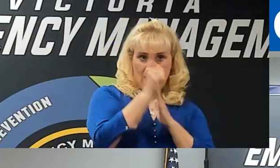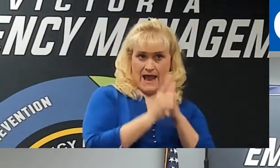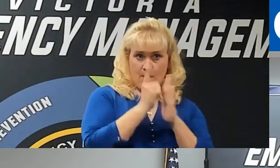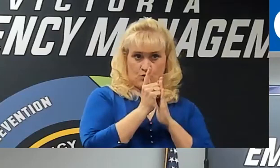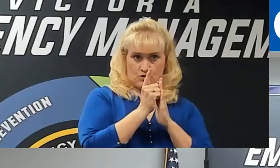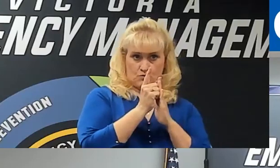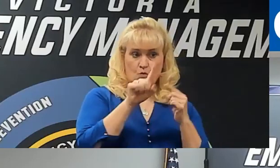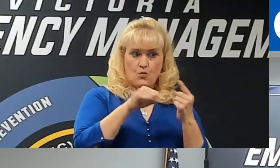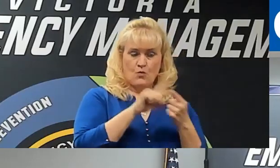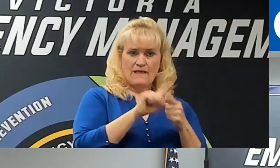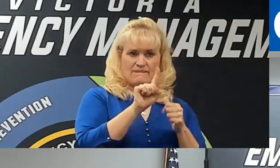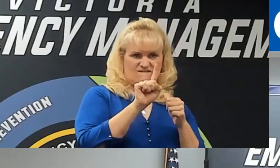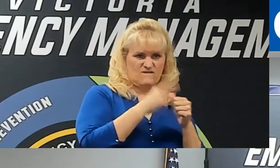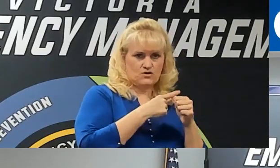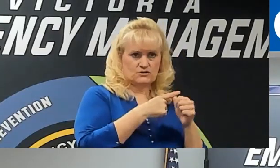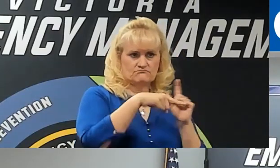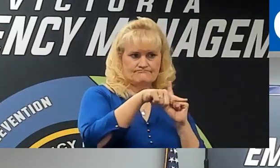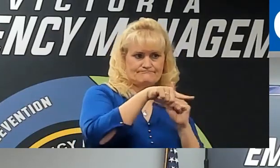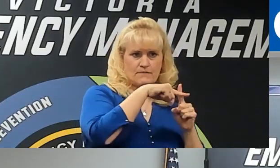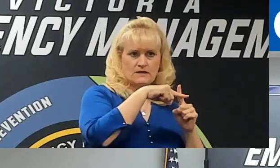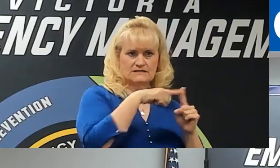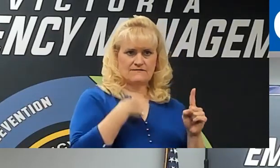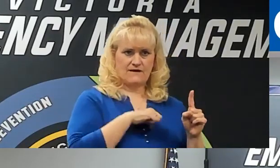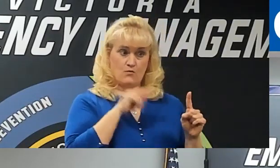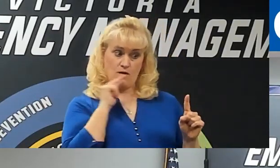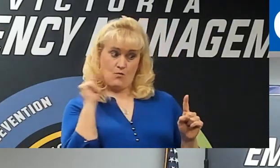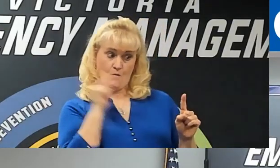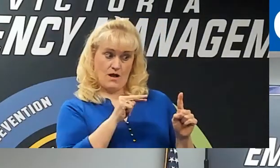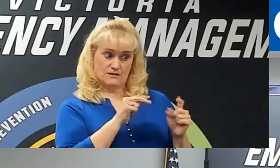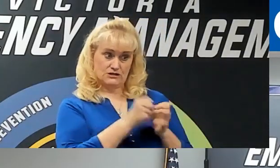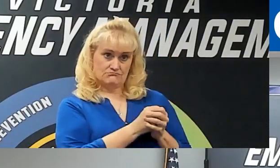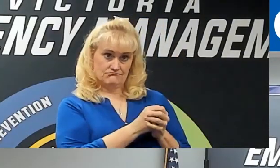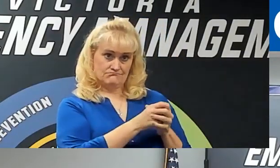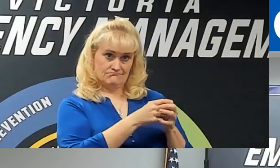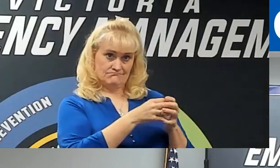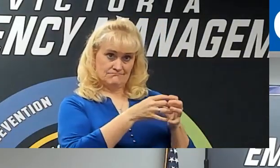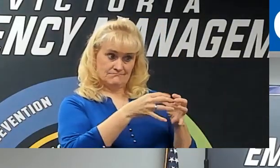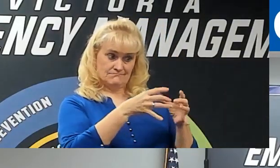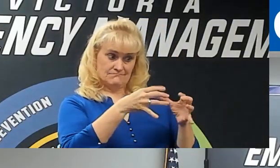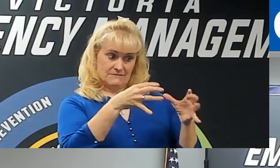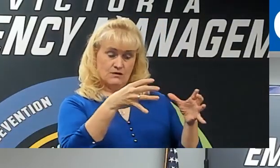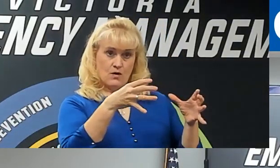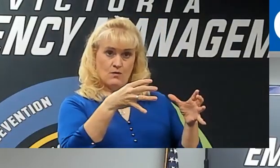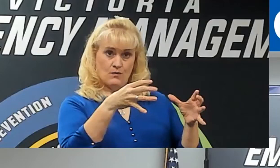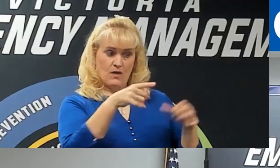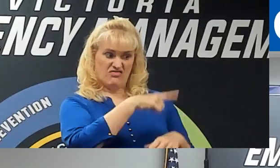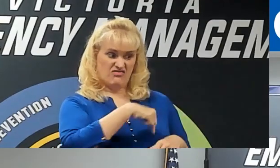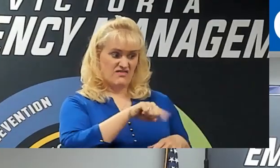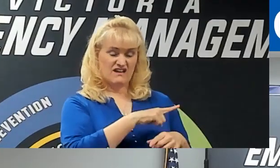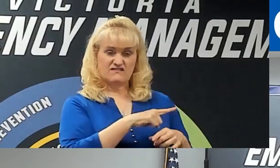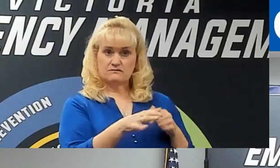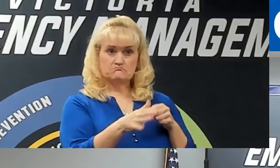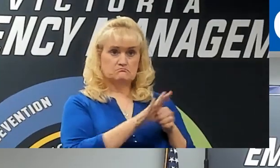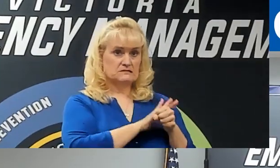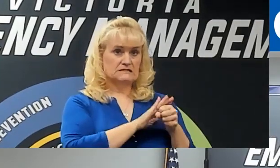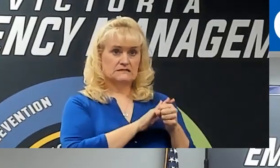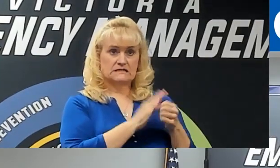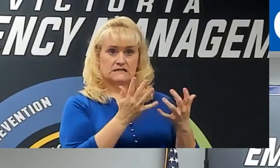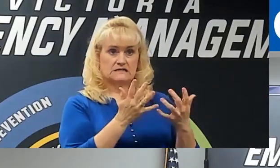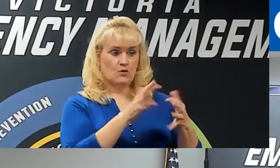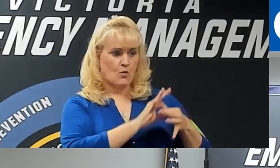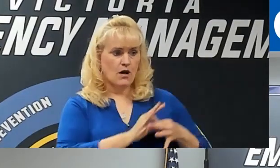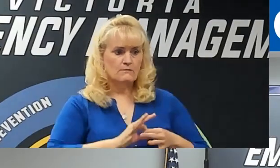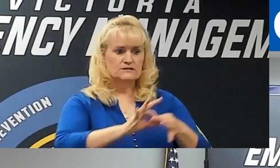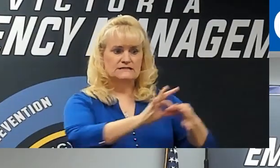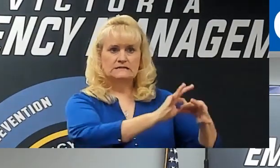their hospital. And we watched this thing progress the entire time. I will tell you they've been completely cooperative. They have done everything that they need to do.